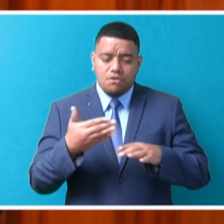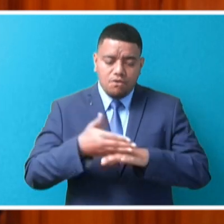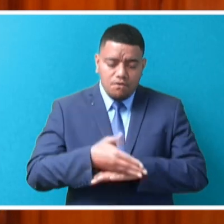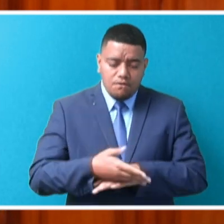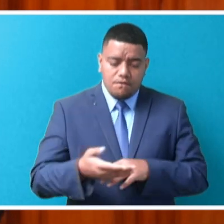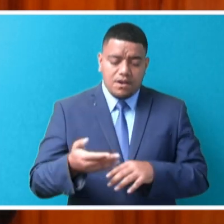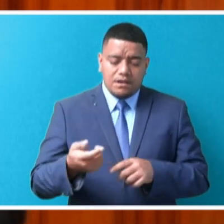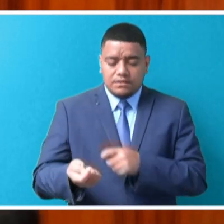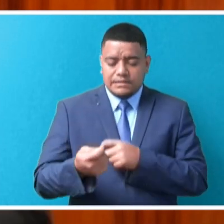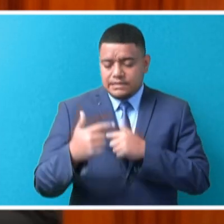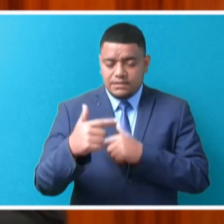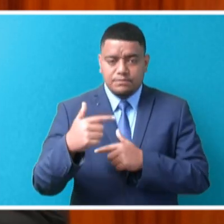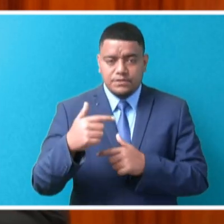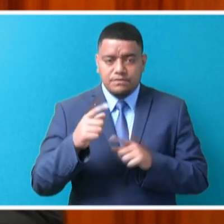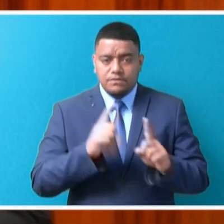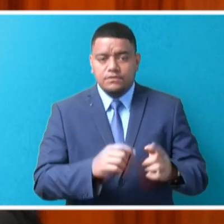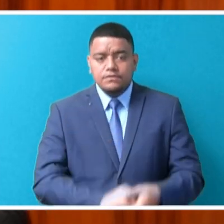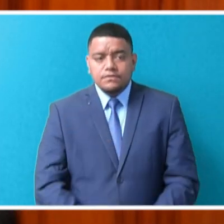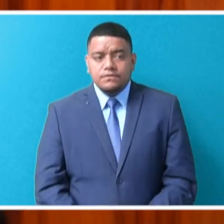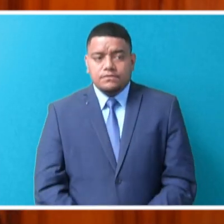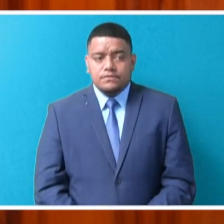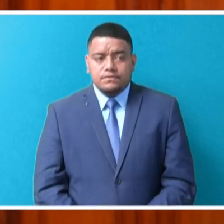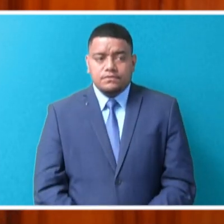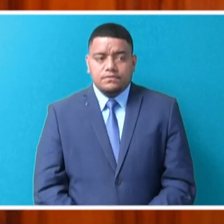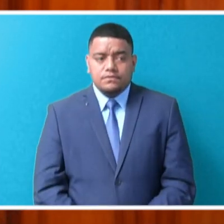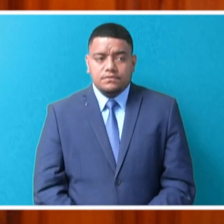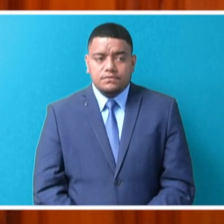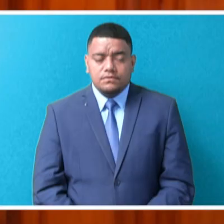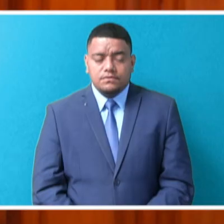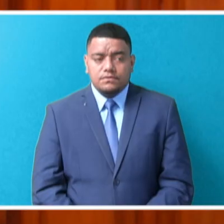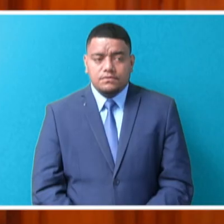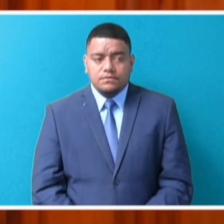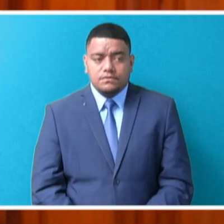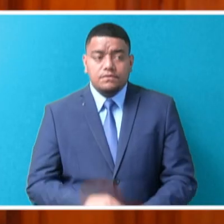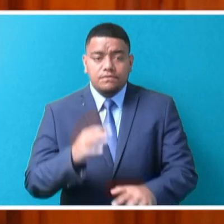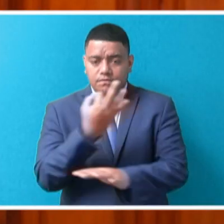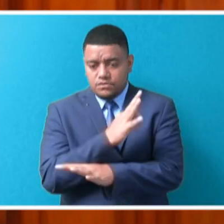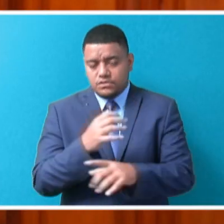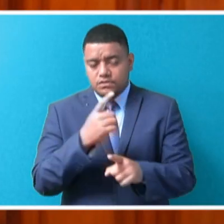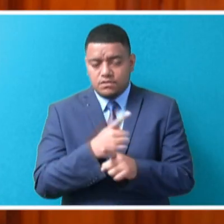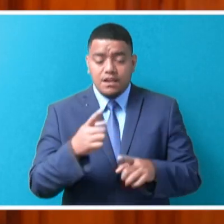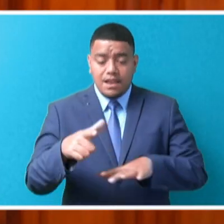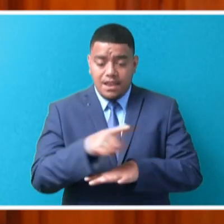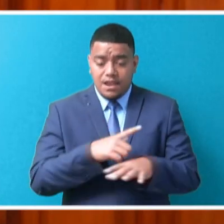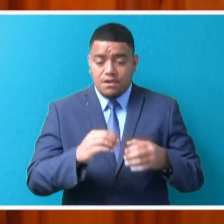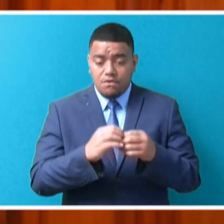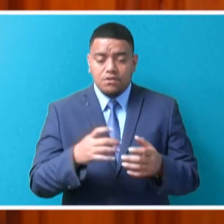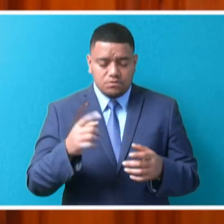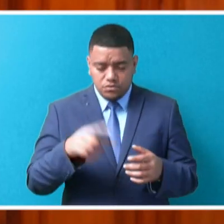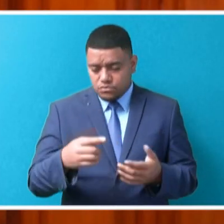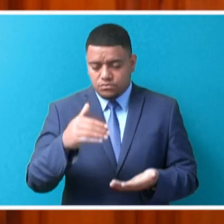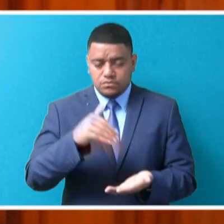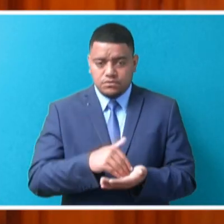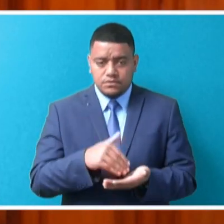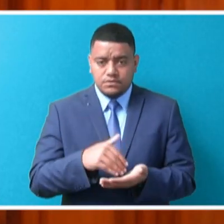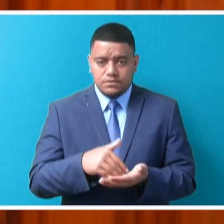overharvesting and land degradation. Honorable Speaker, a core tenet of forestry governance is that landowners remain central beneficiaries